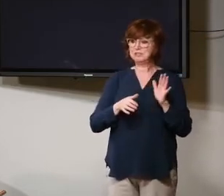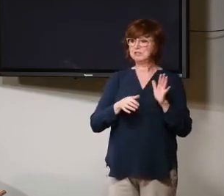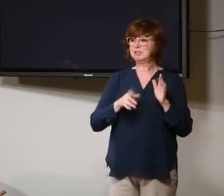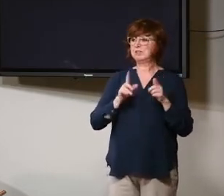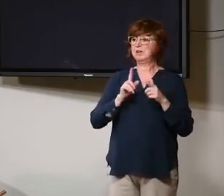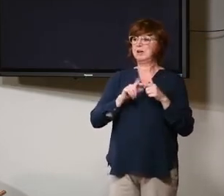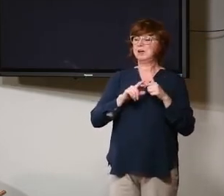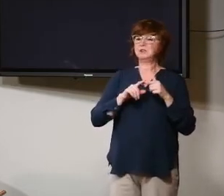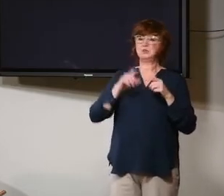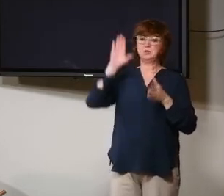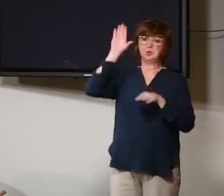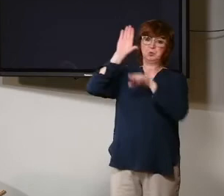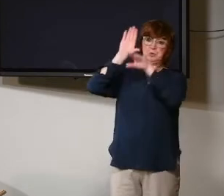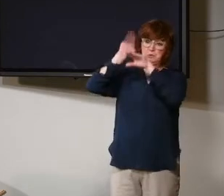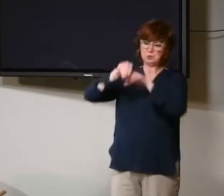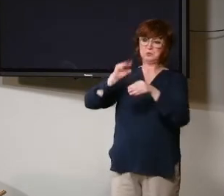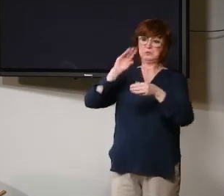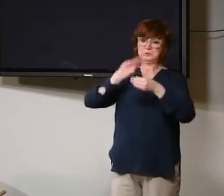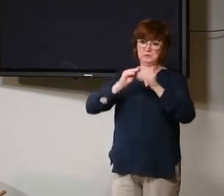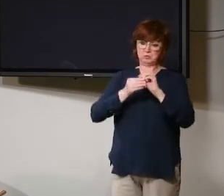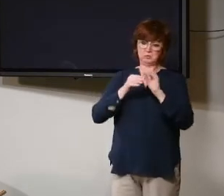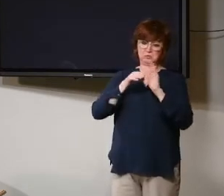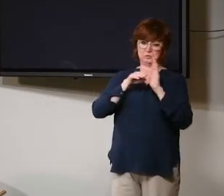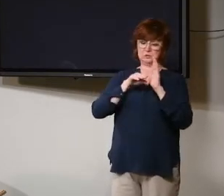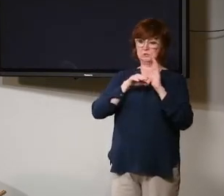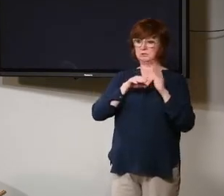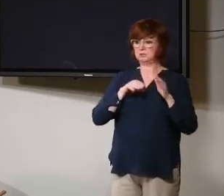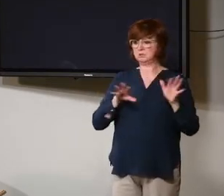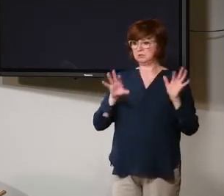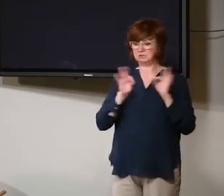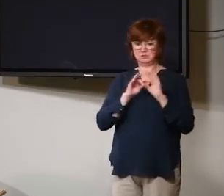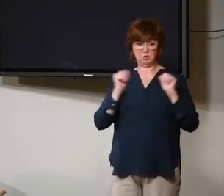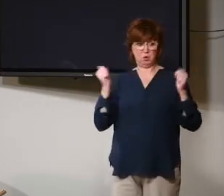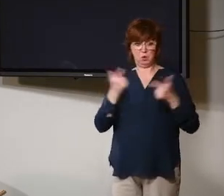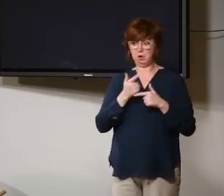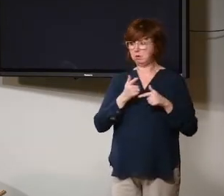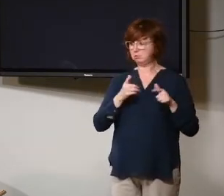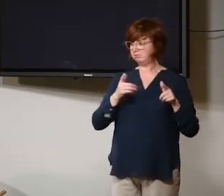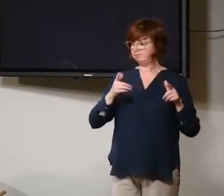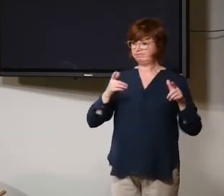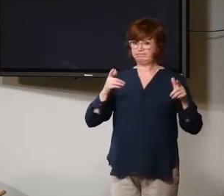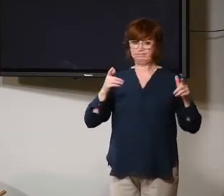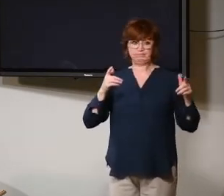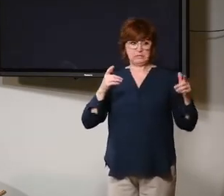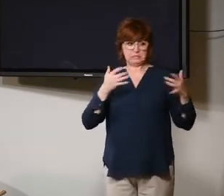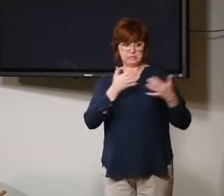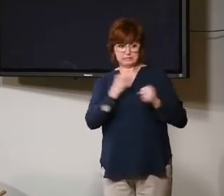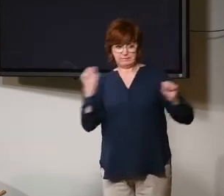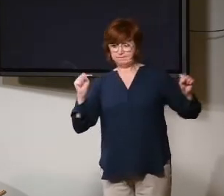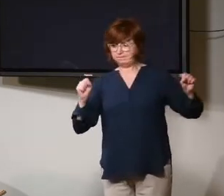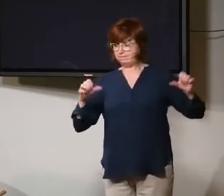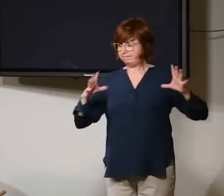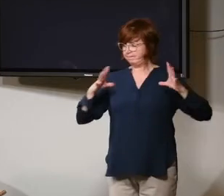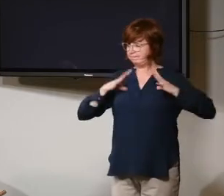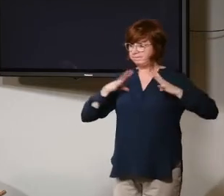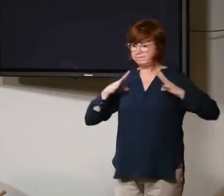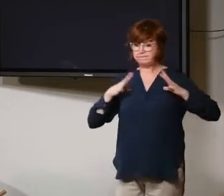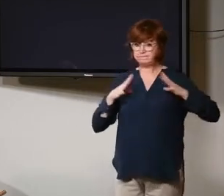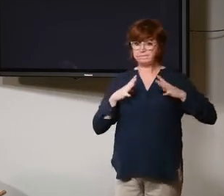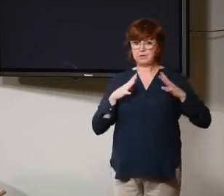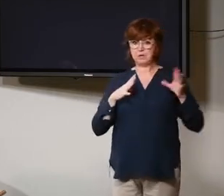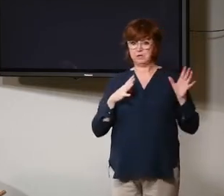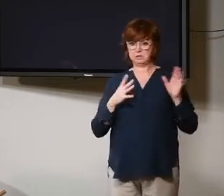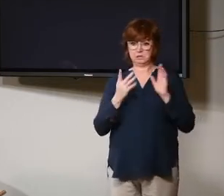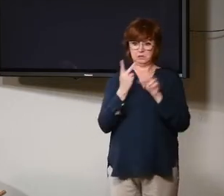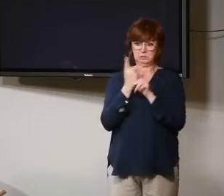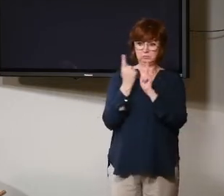come out here. But we should act with our social distancing measures and everything that we do with an eye to that it likely, if